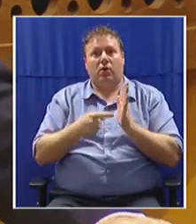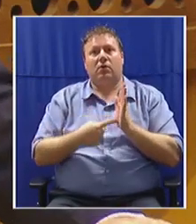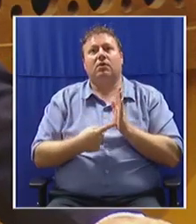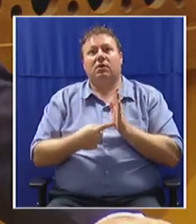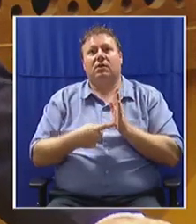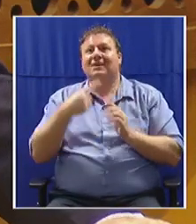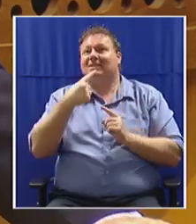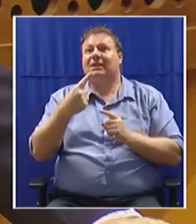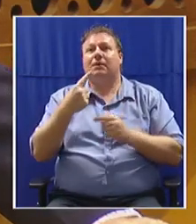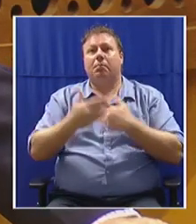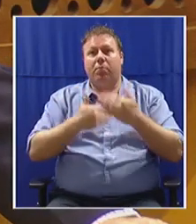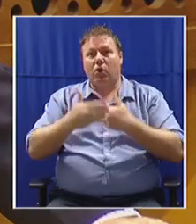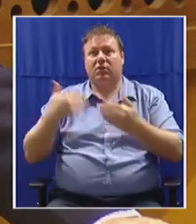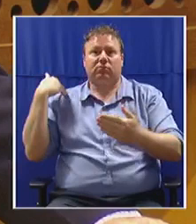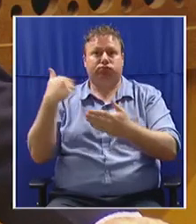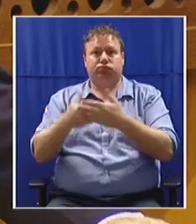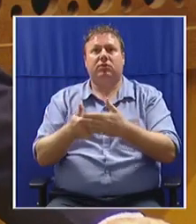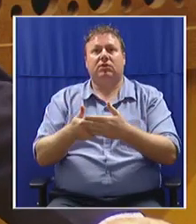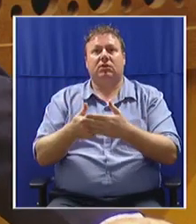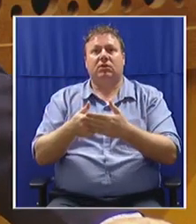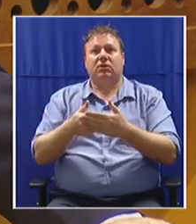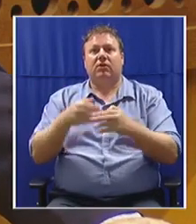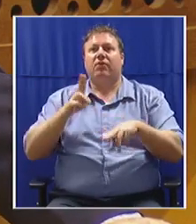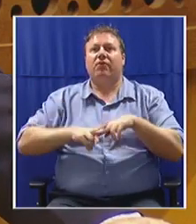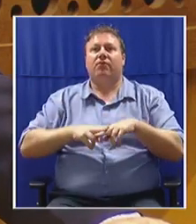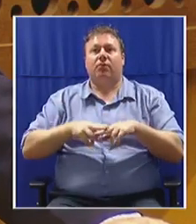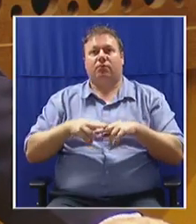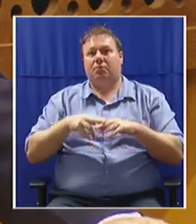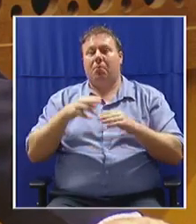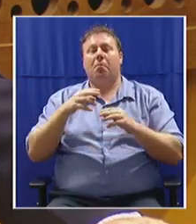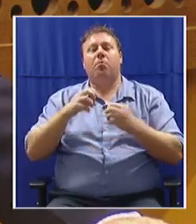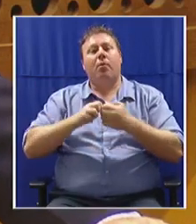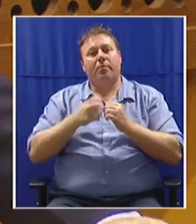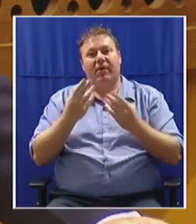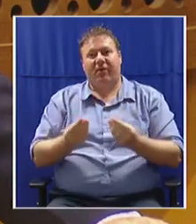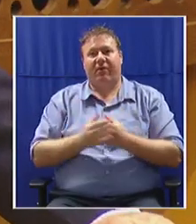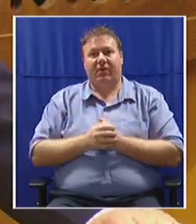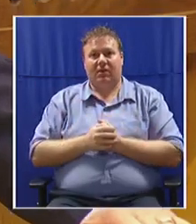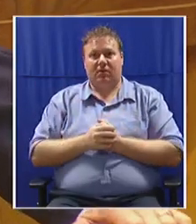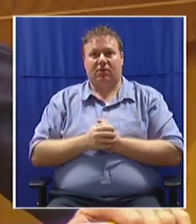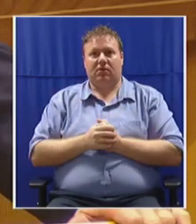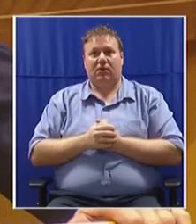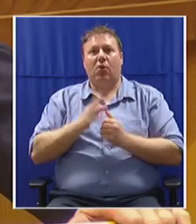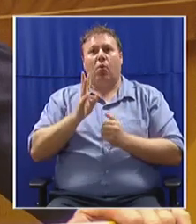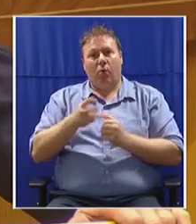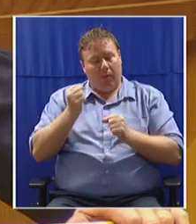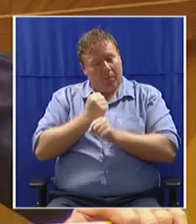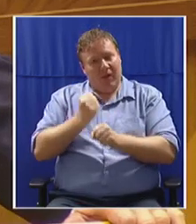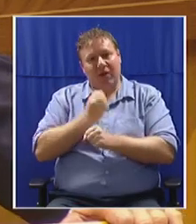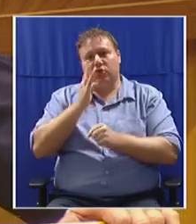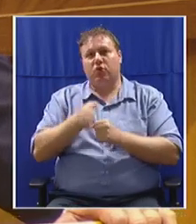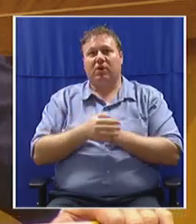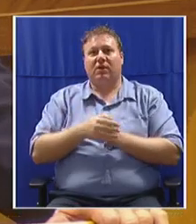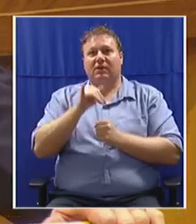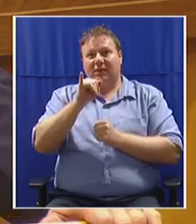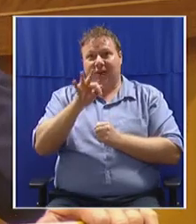that the process up to now has been flawed. And we will ensure that if